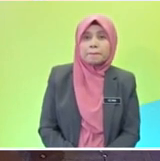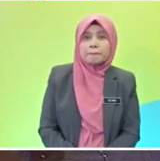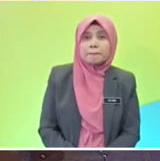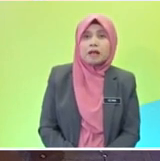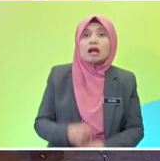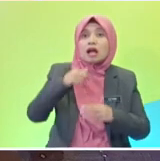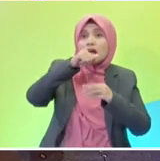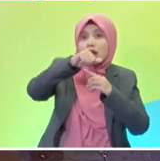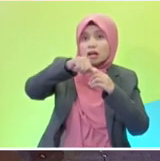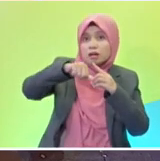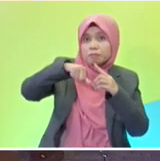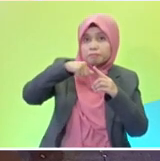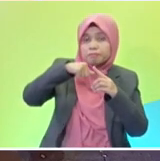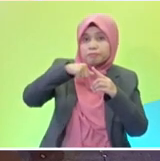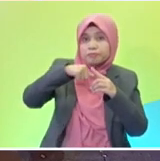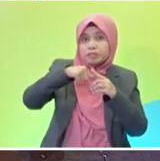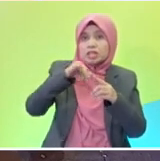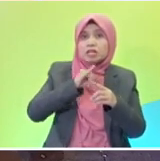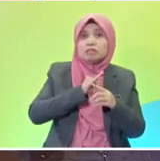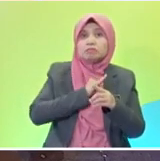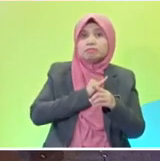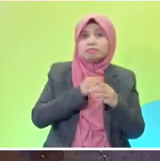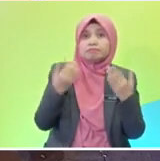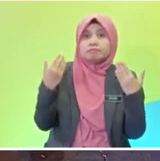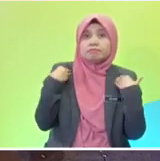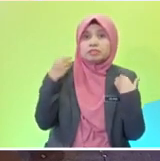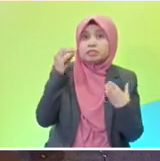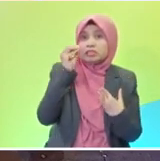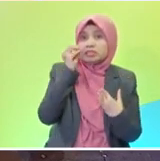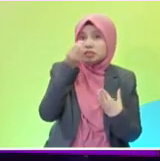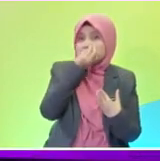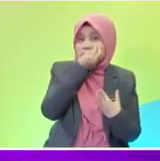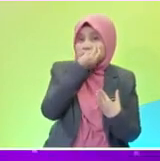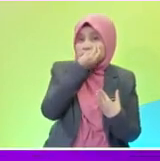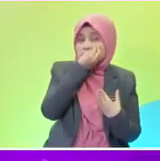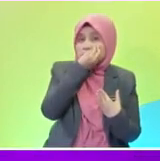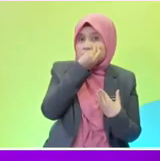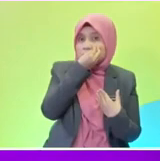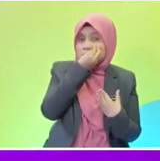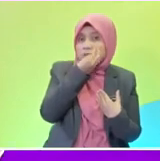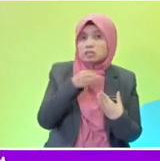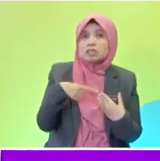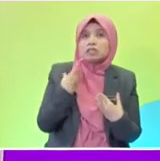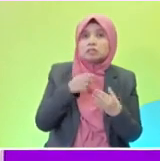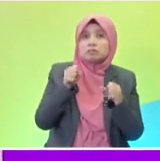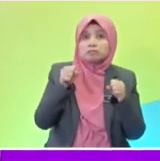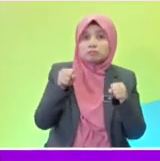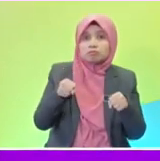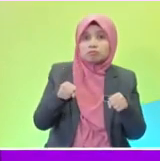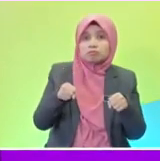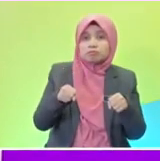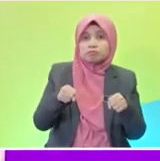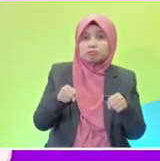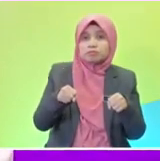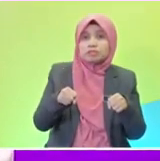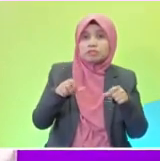when I write this is a flower, do I have to make sure there is spaces in between? Yes. There should have